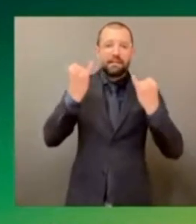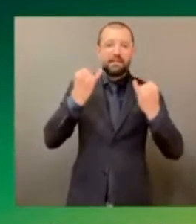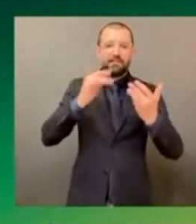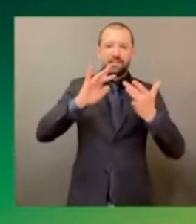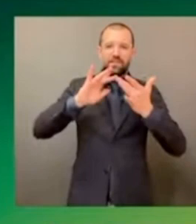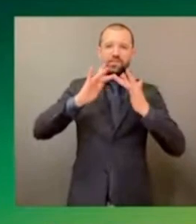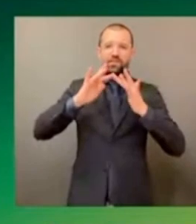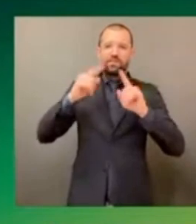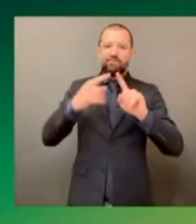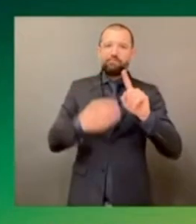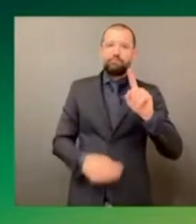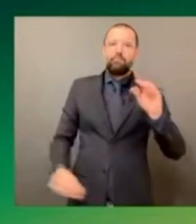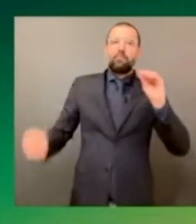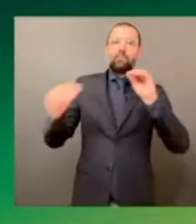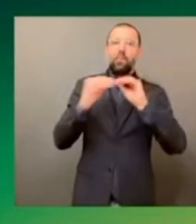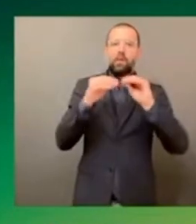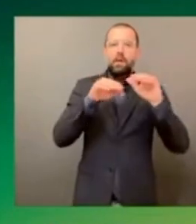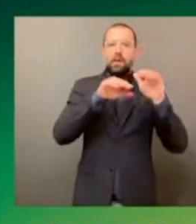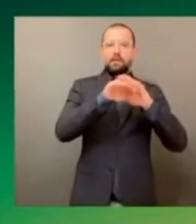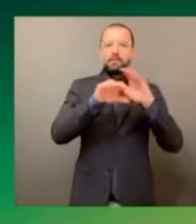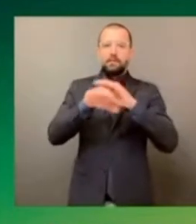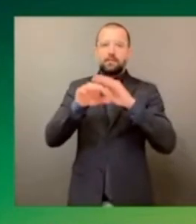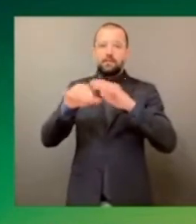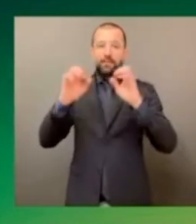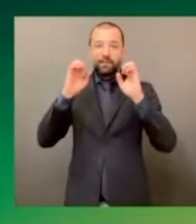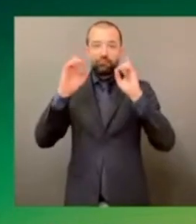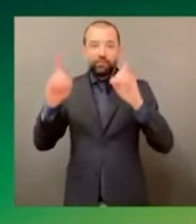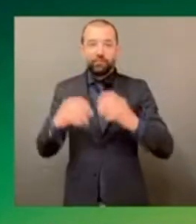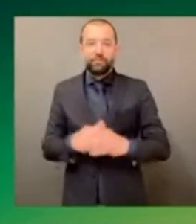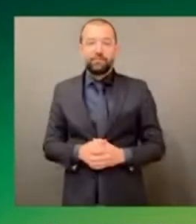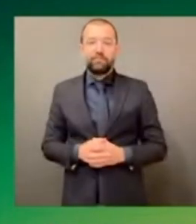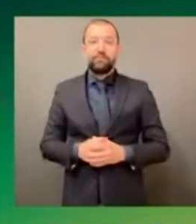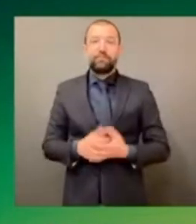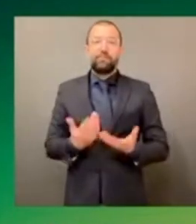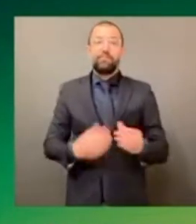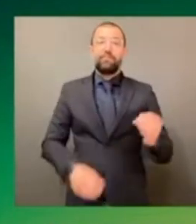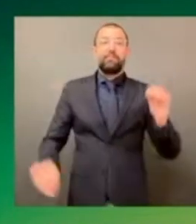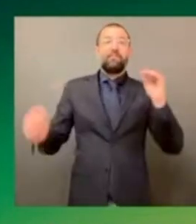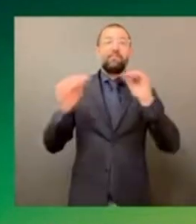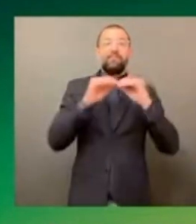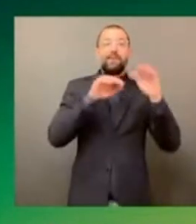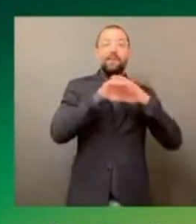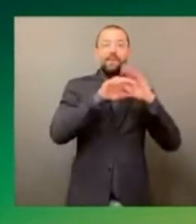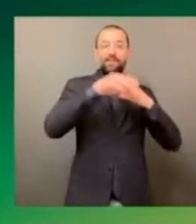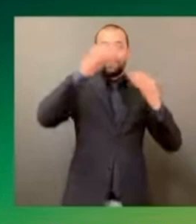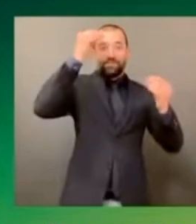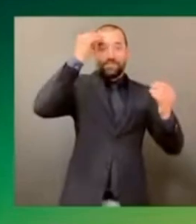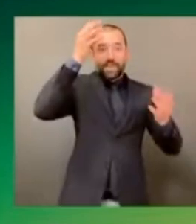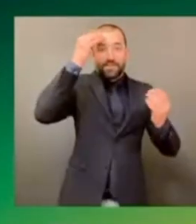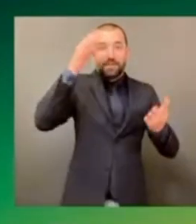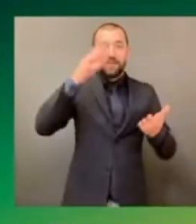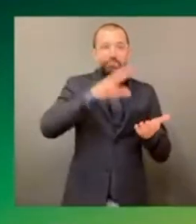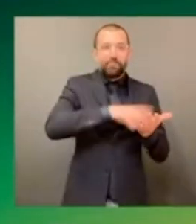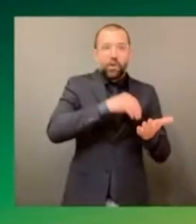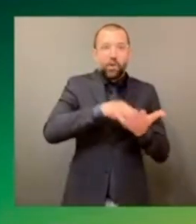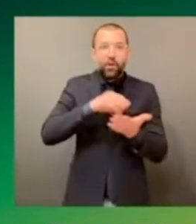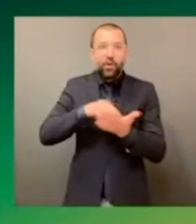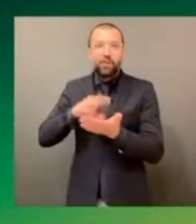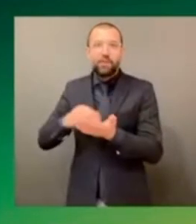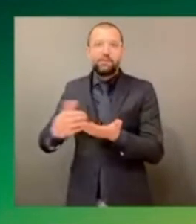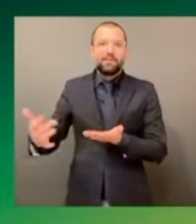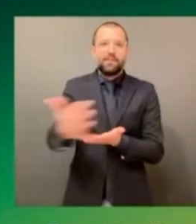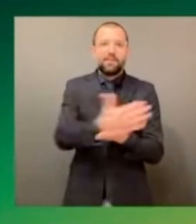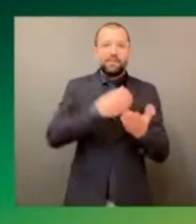to education, greater access to information, and greater access to